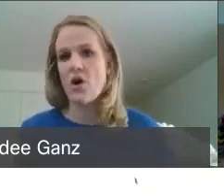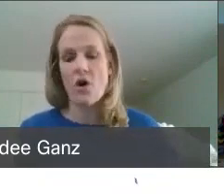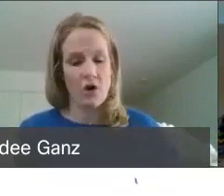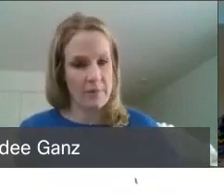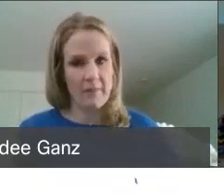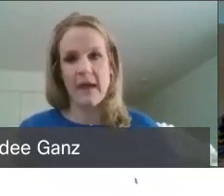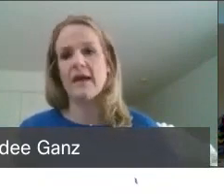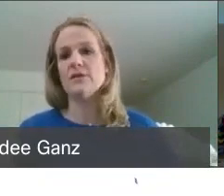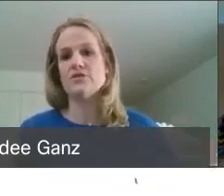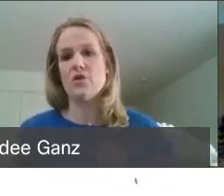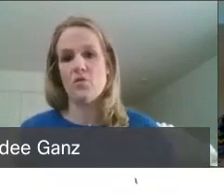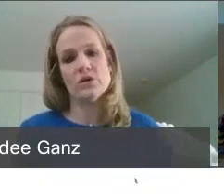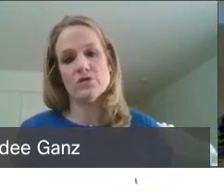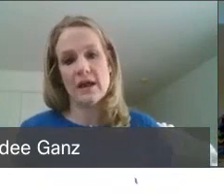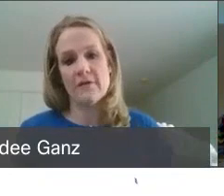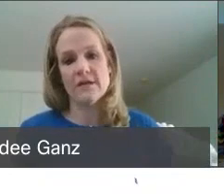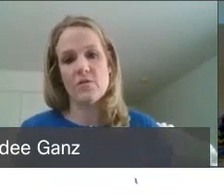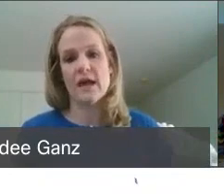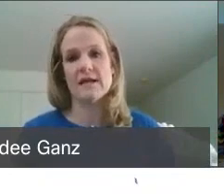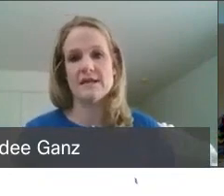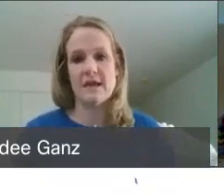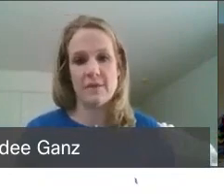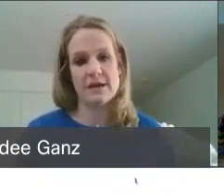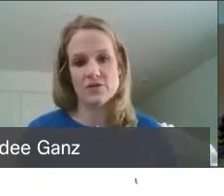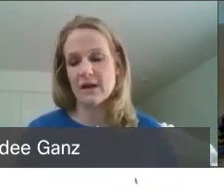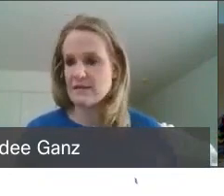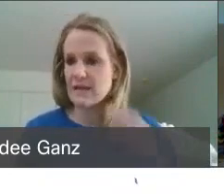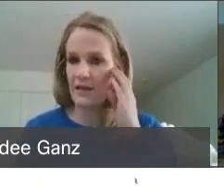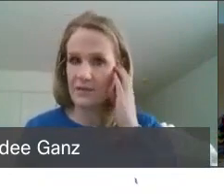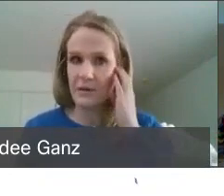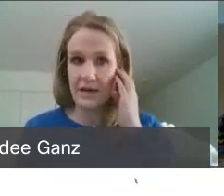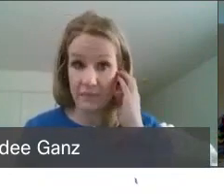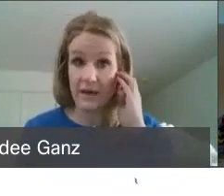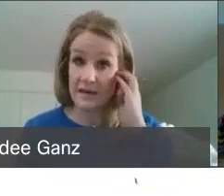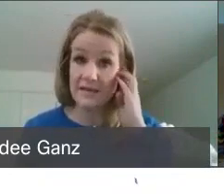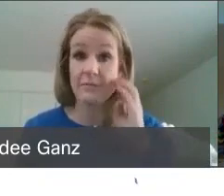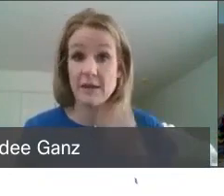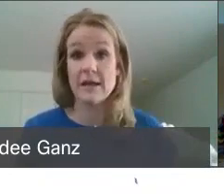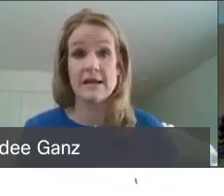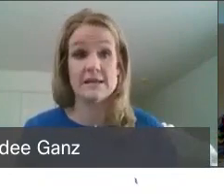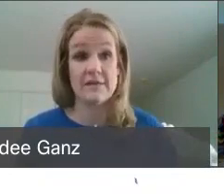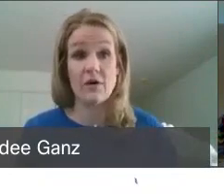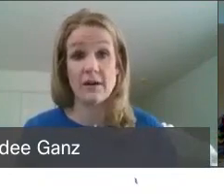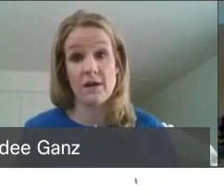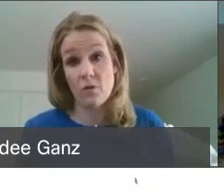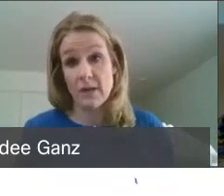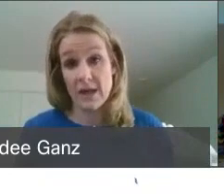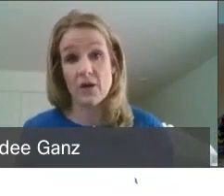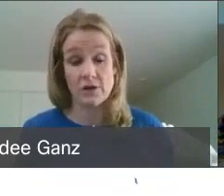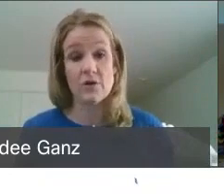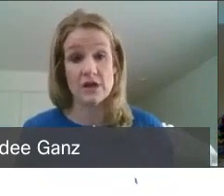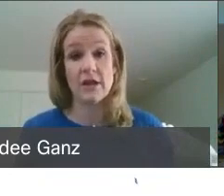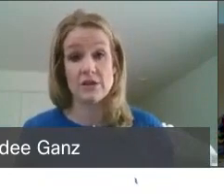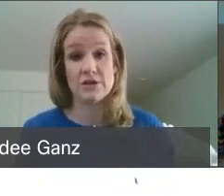salaries are being paid. So we're doing everything we can to keep and attract talent, but it is something that is difficult, and it will